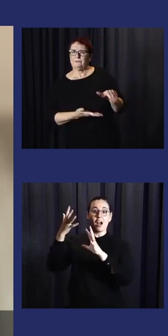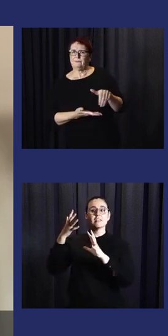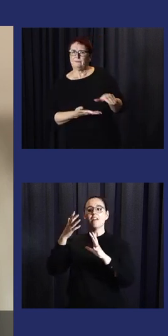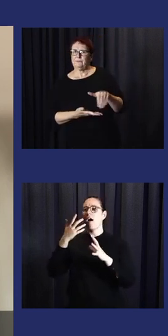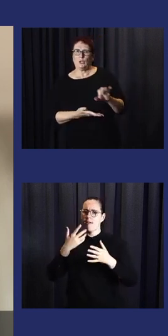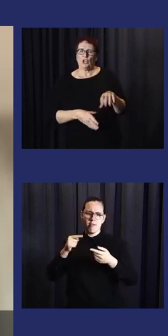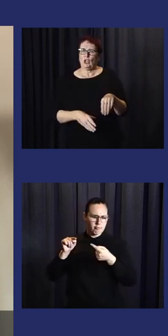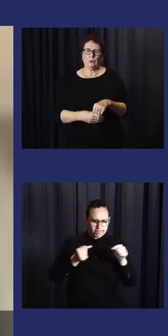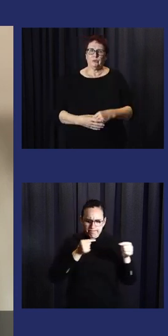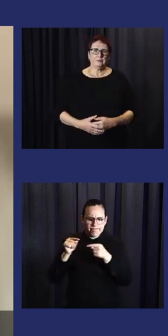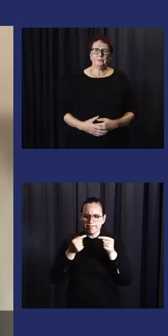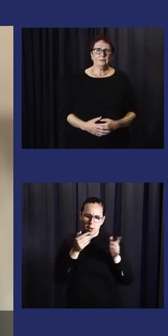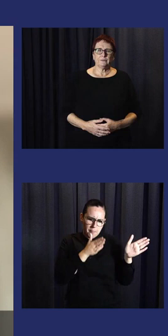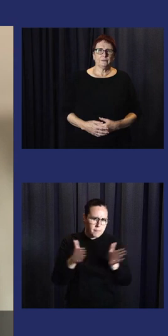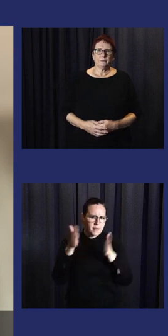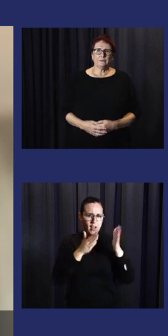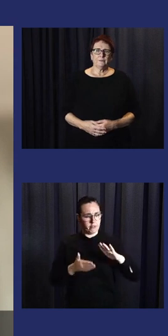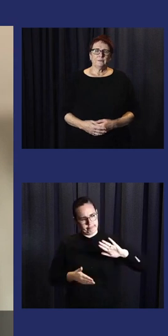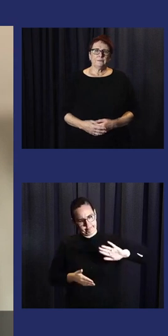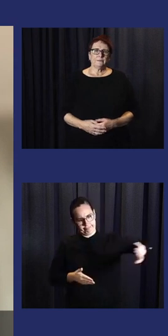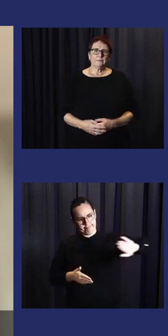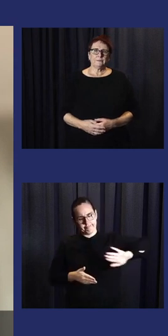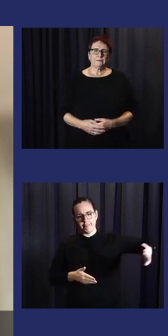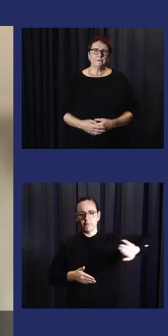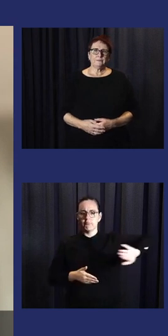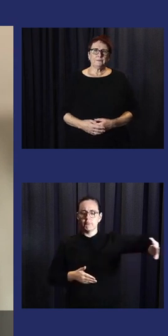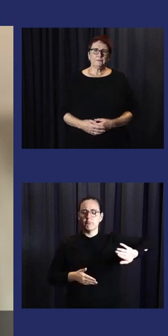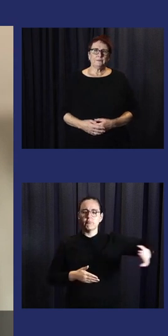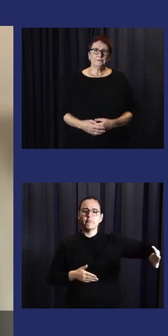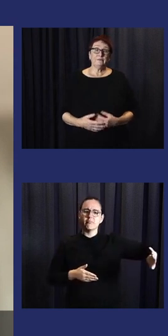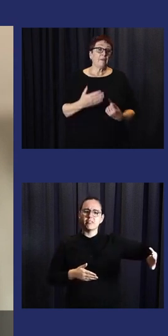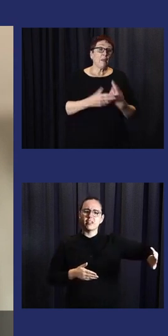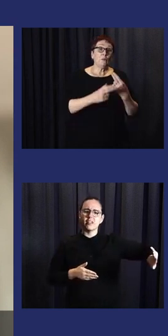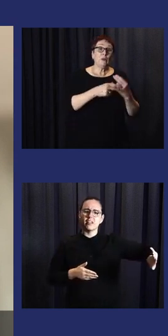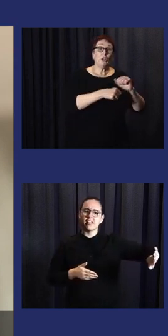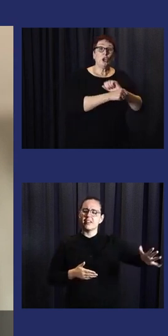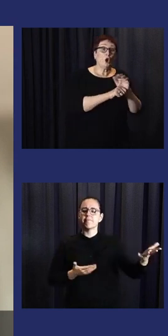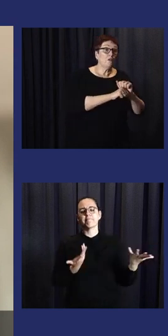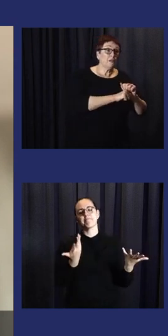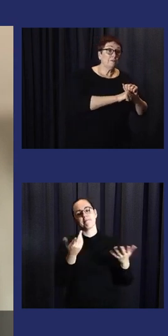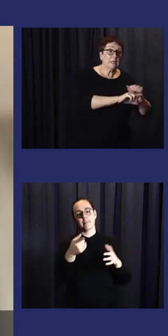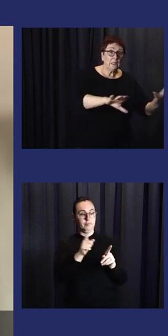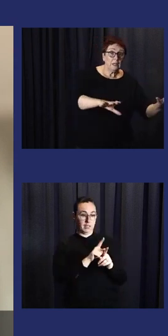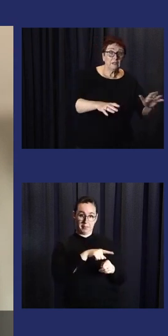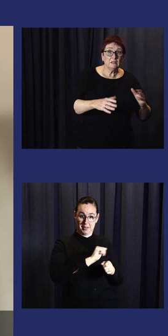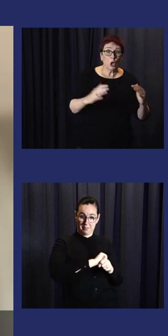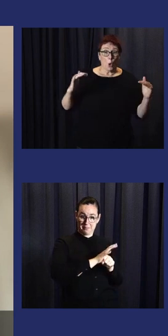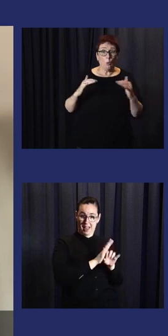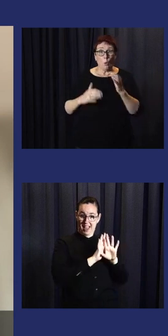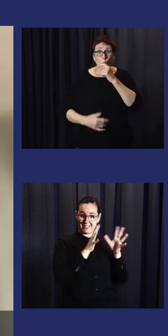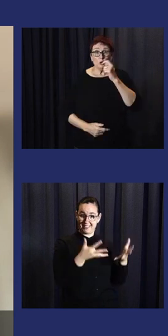There's clear connections that we see between the pandemic, the situation in Ukraine,